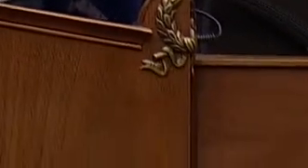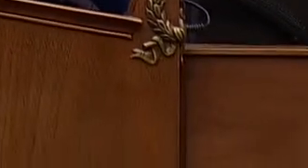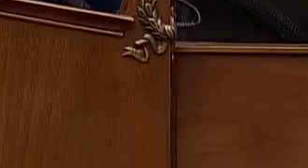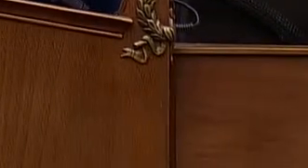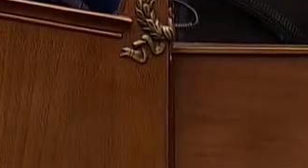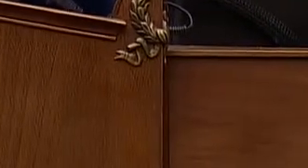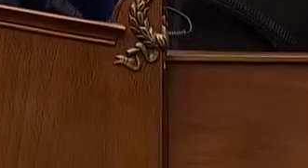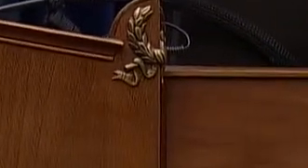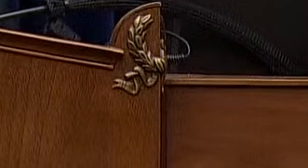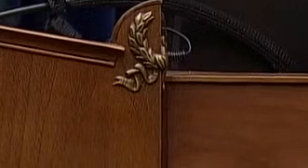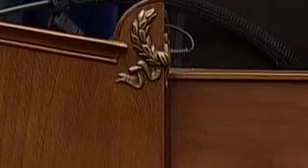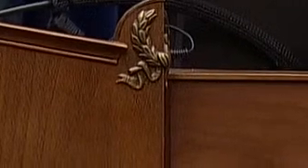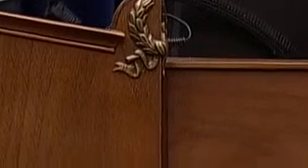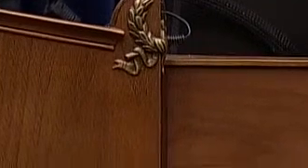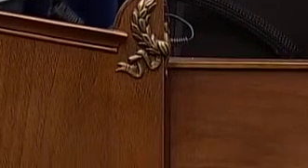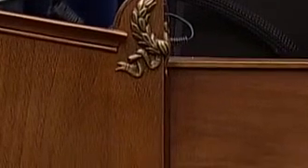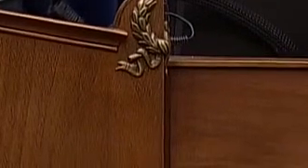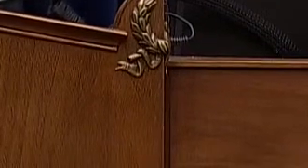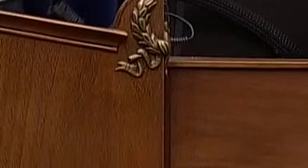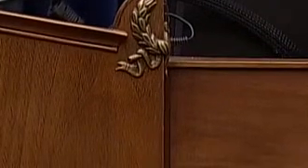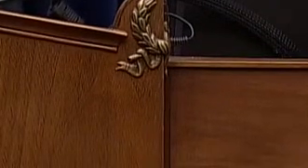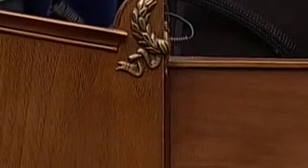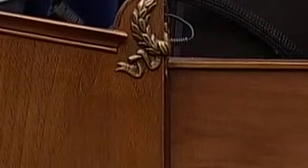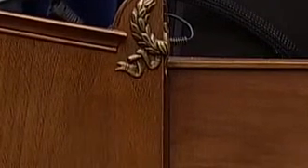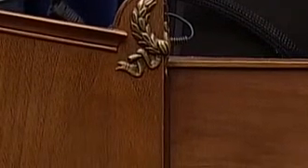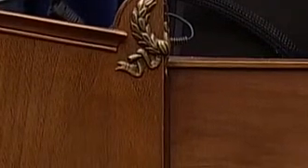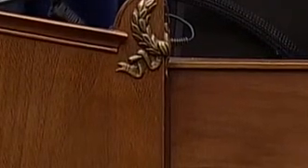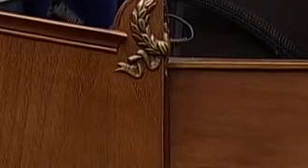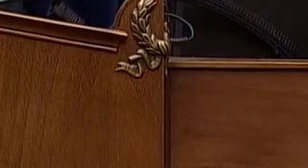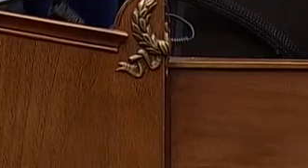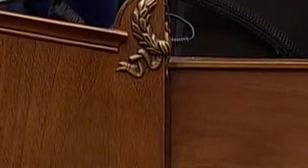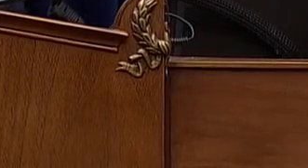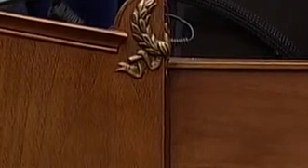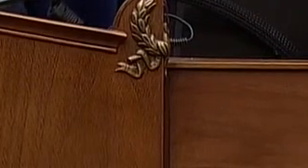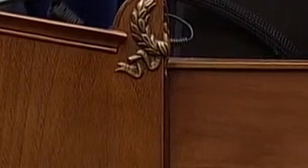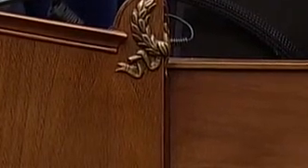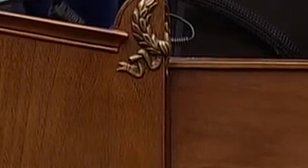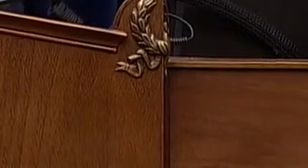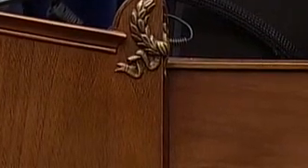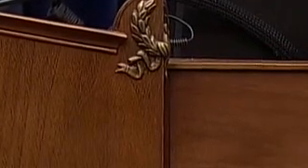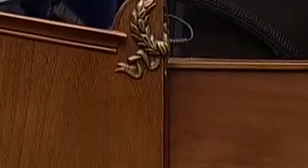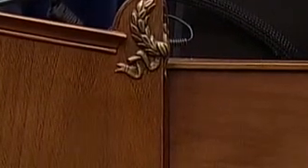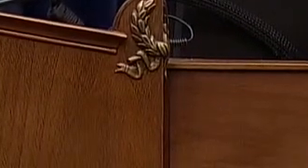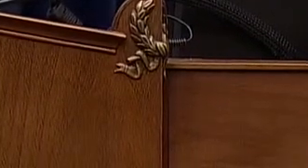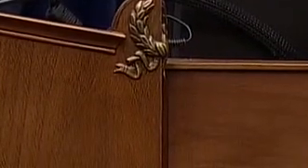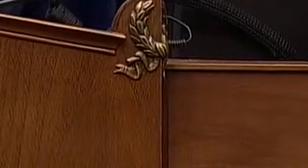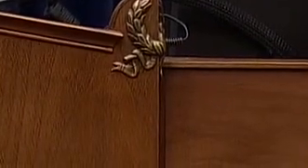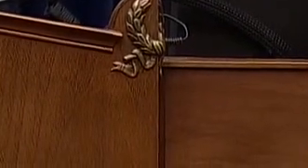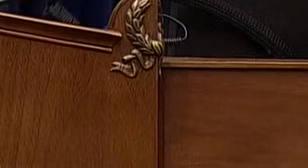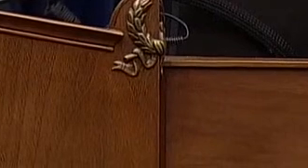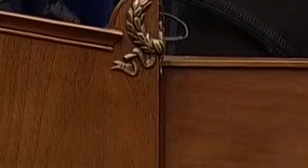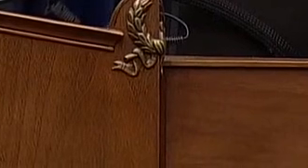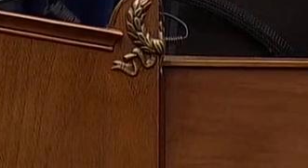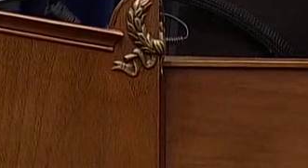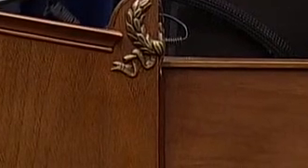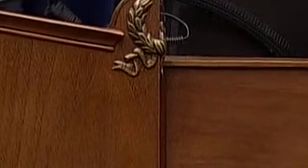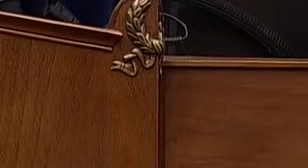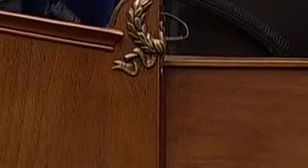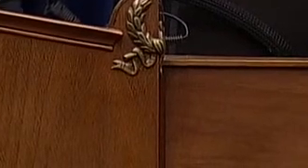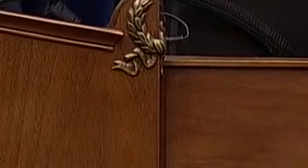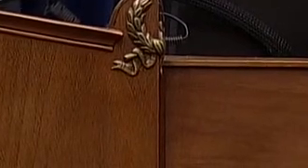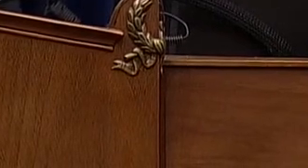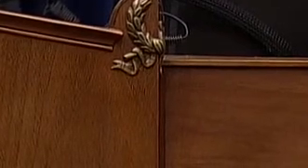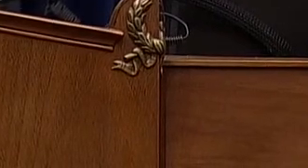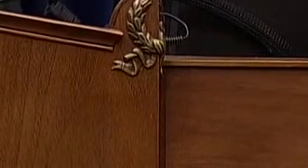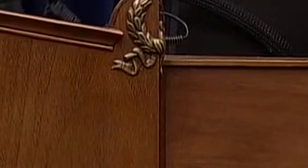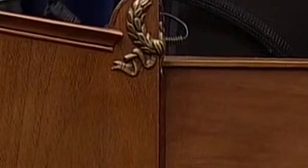over 202 centuries of lawmakers have failed to correct and grant full democracy to DC residents